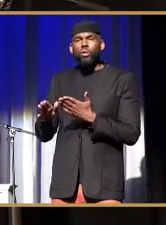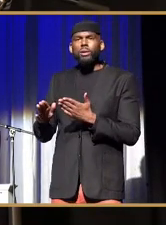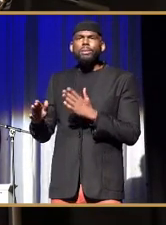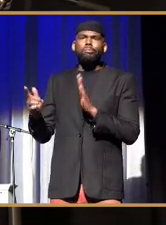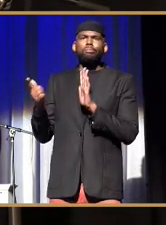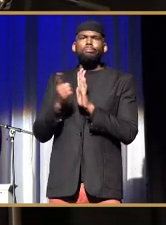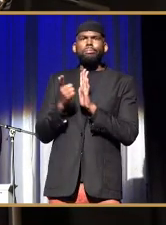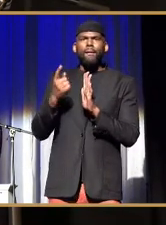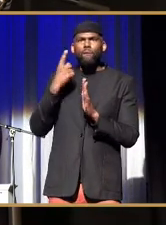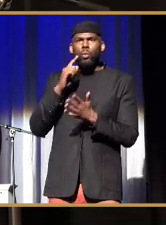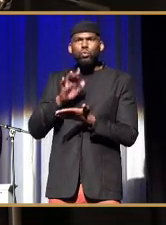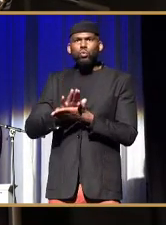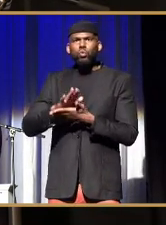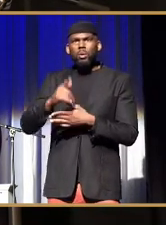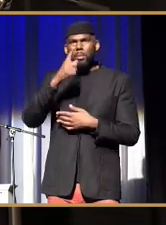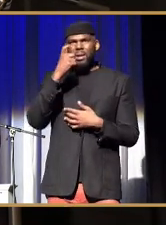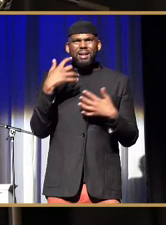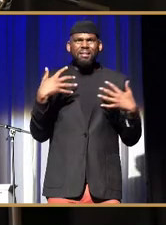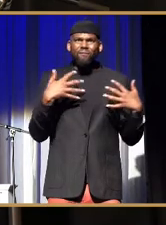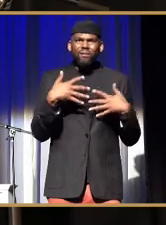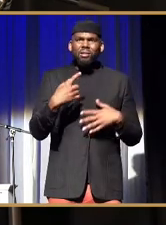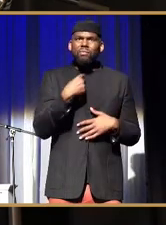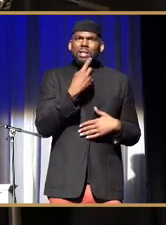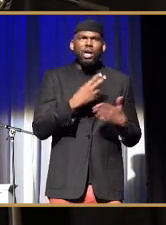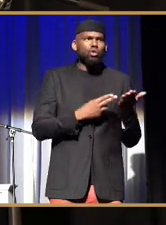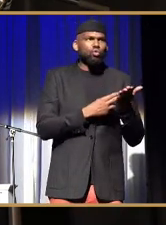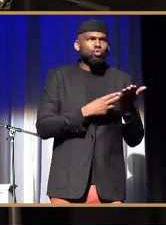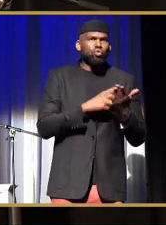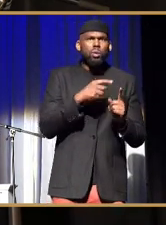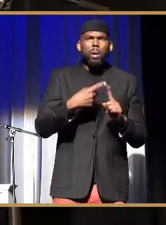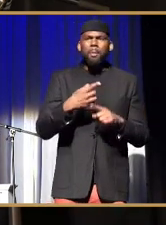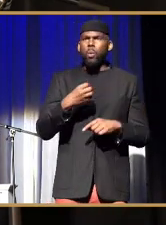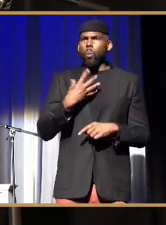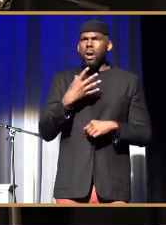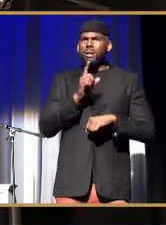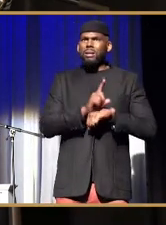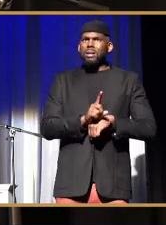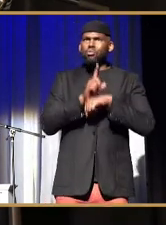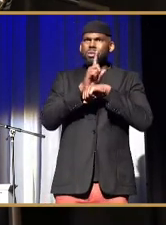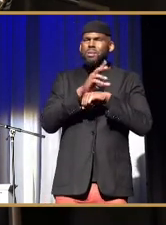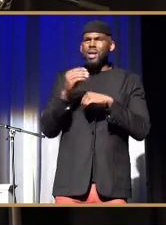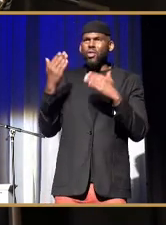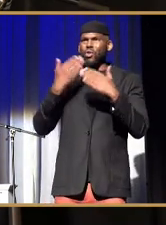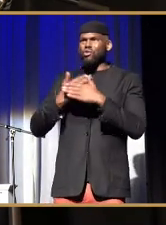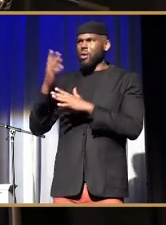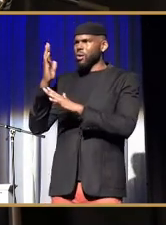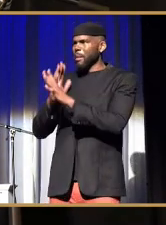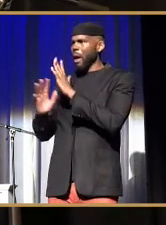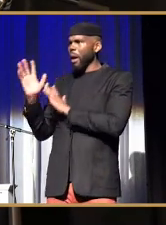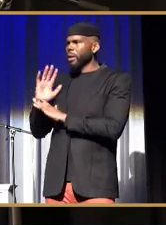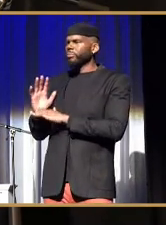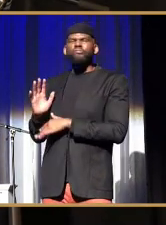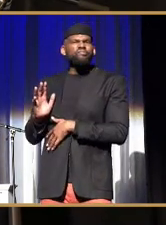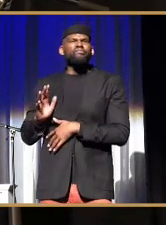school because of the fear of telling the truth about white supremacy and our dark past. There's chaos.